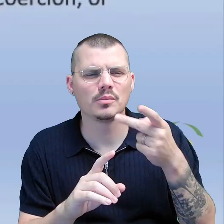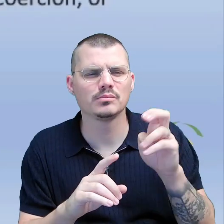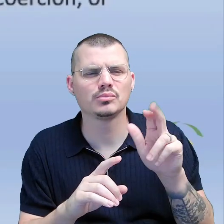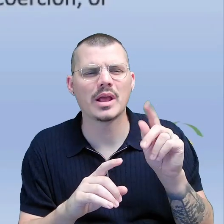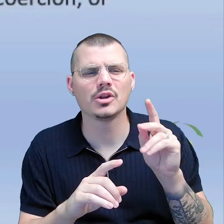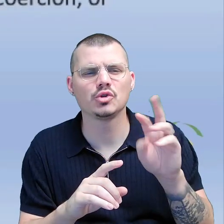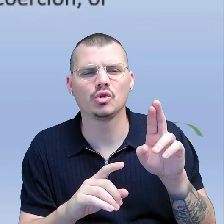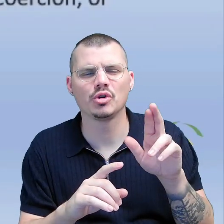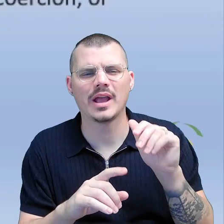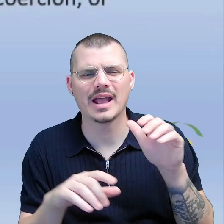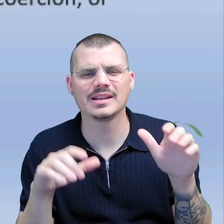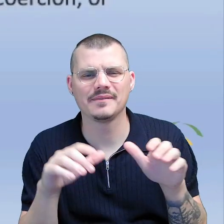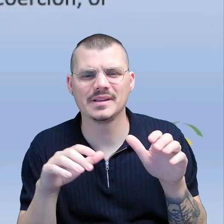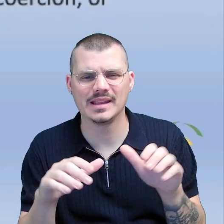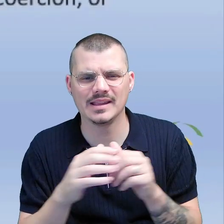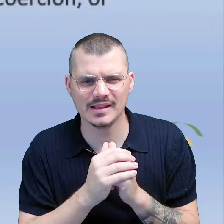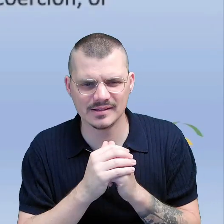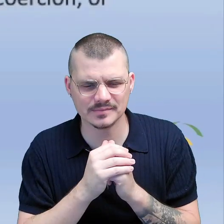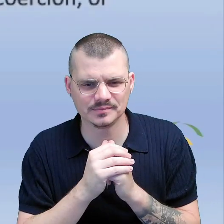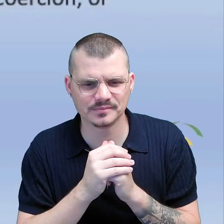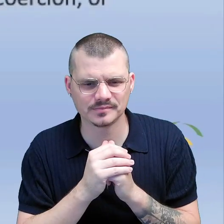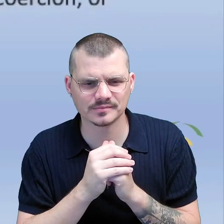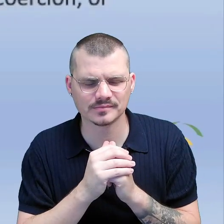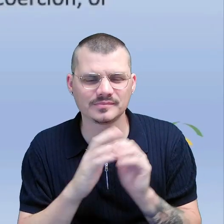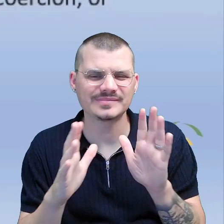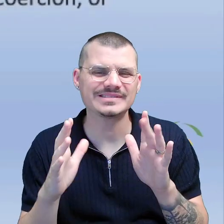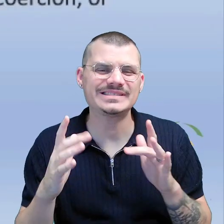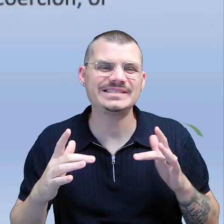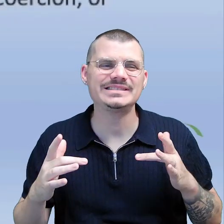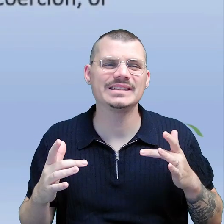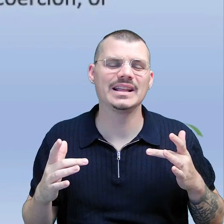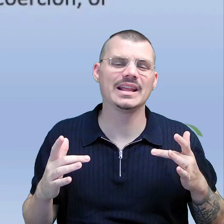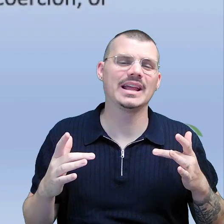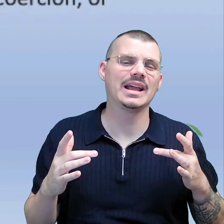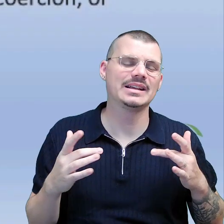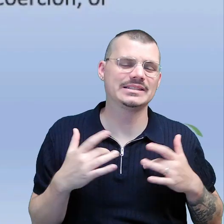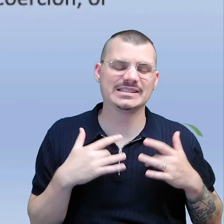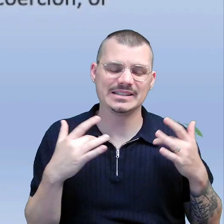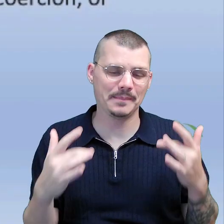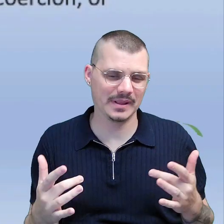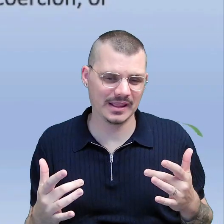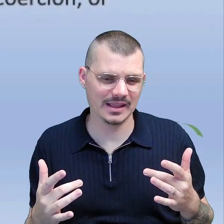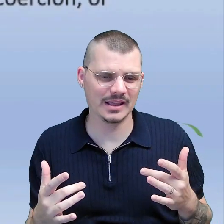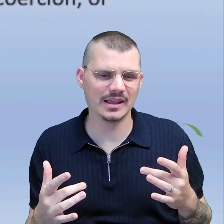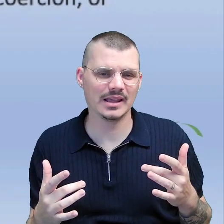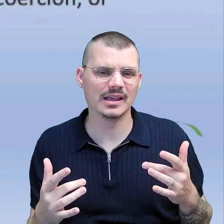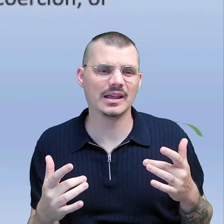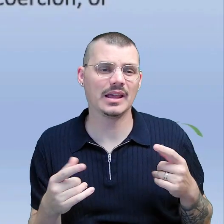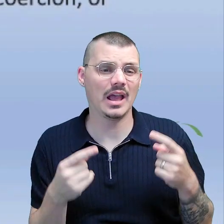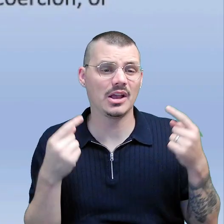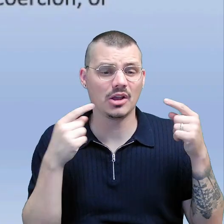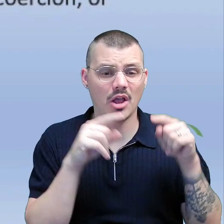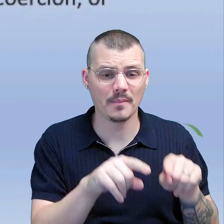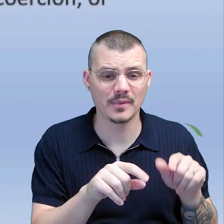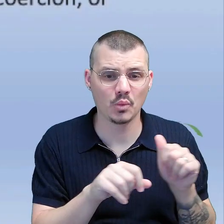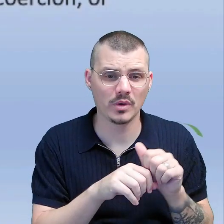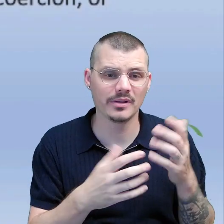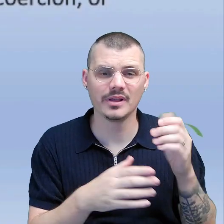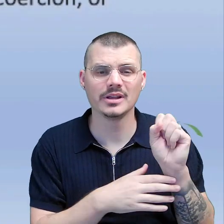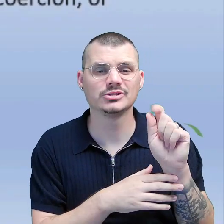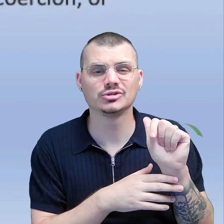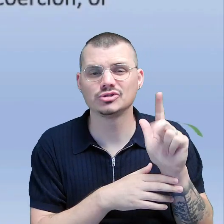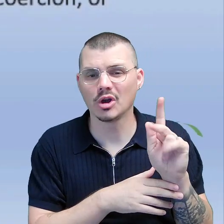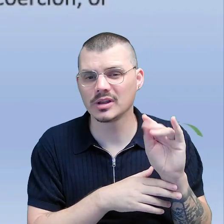Also, sexual predator activity, it's typically accompanied, though,